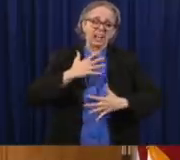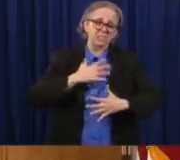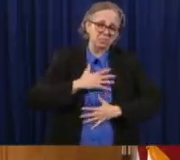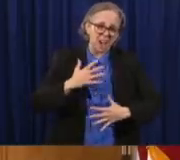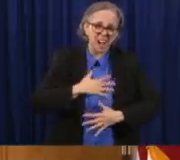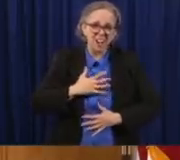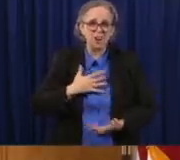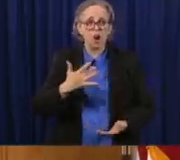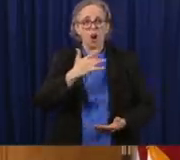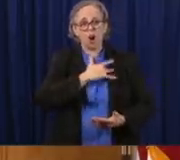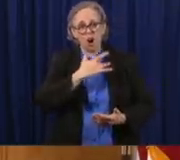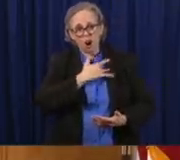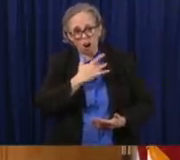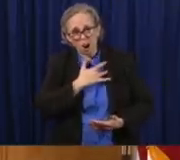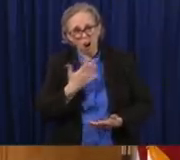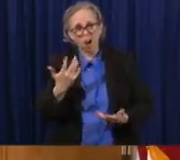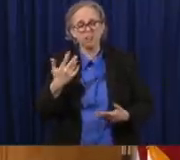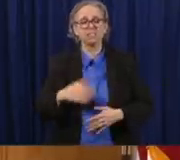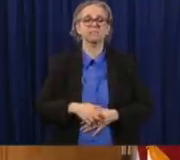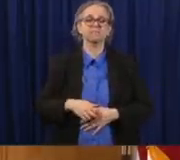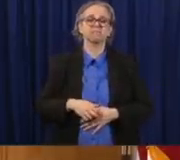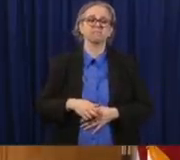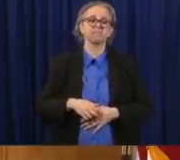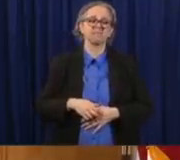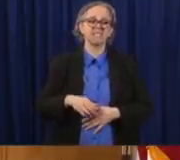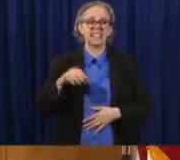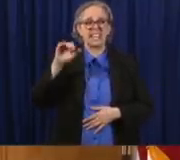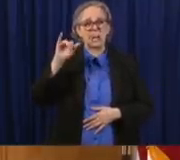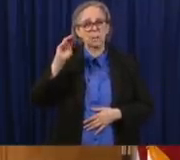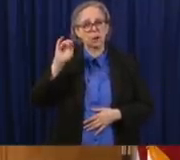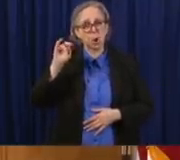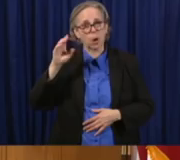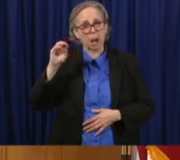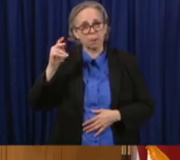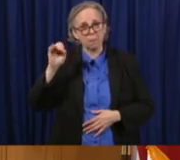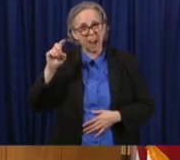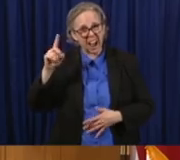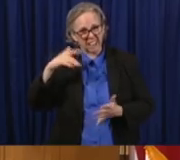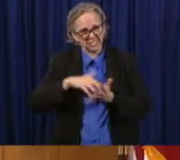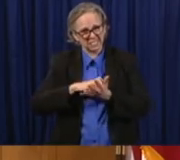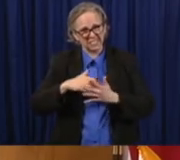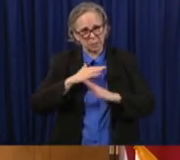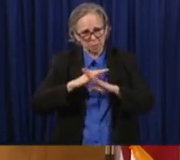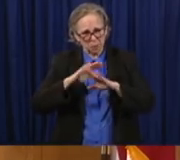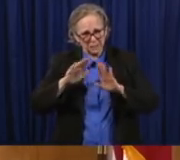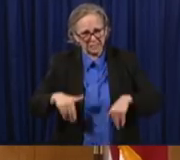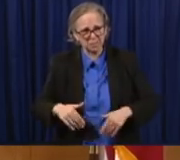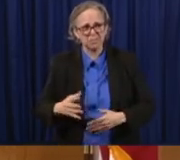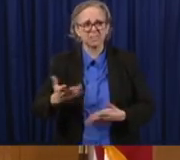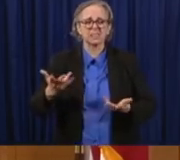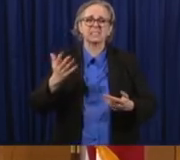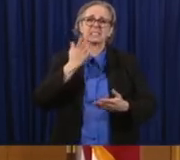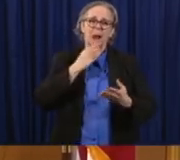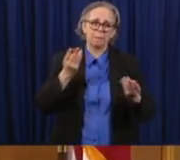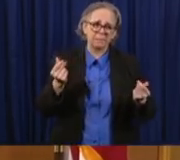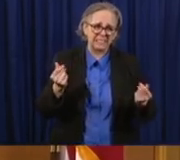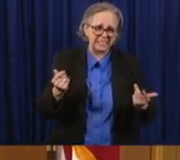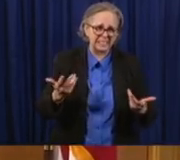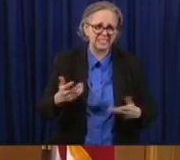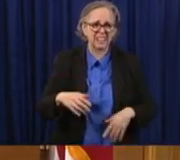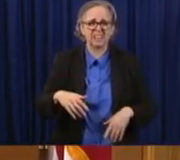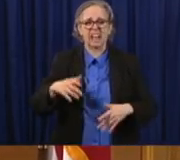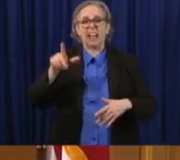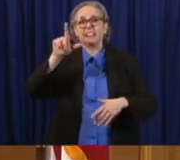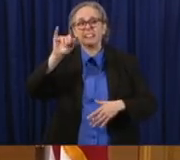immune-compromised individuals, liver disease, chronic kidney disease, diabetes, obesity. I'm sure there are many more. But those